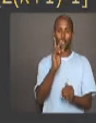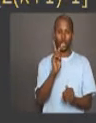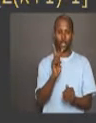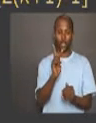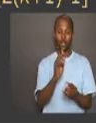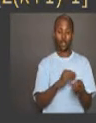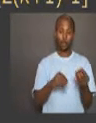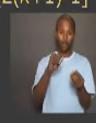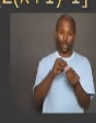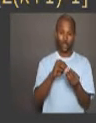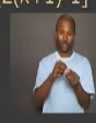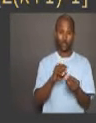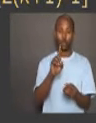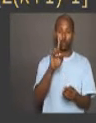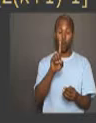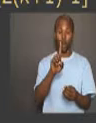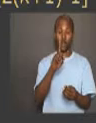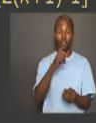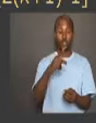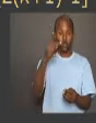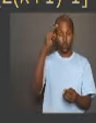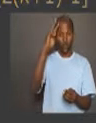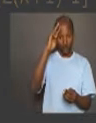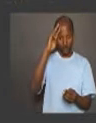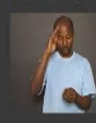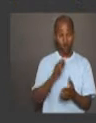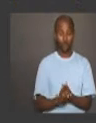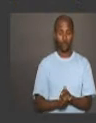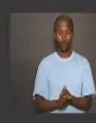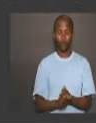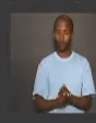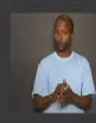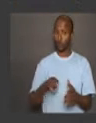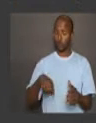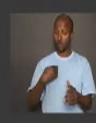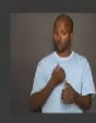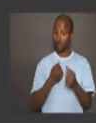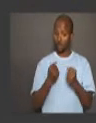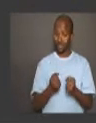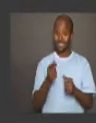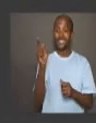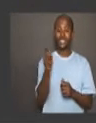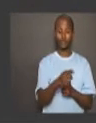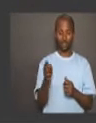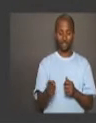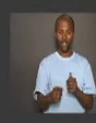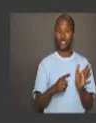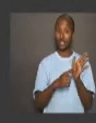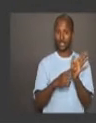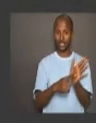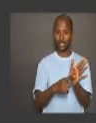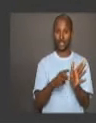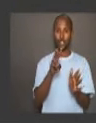k plus 1 squared. We can simplify this